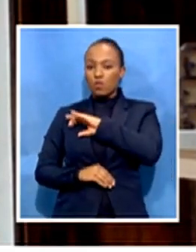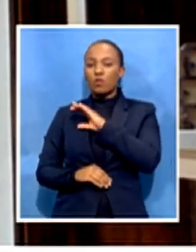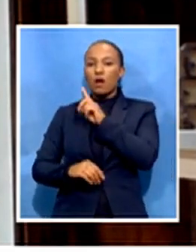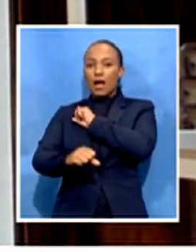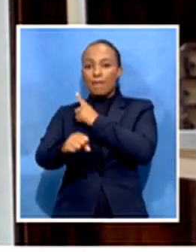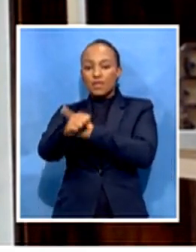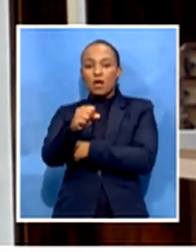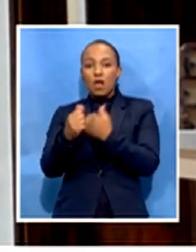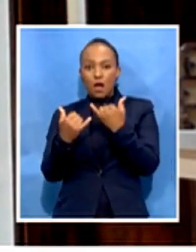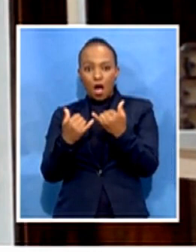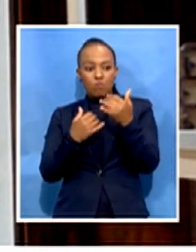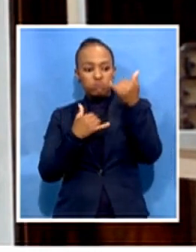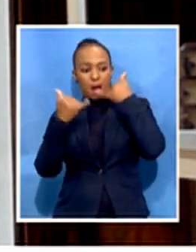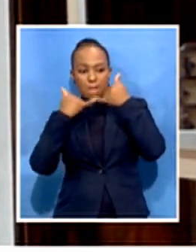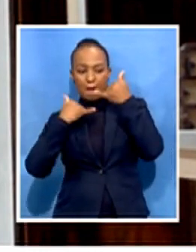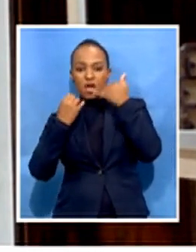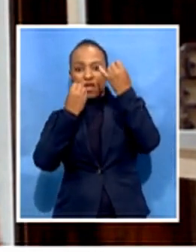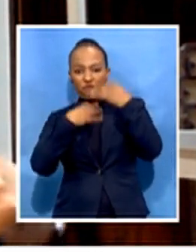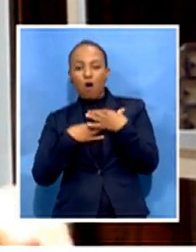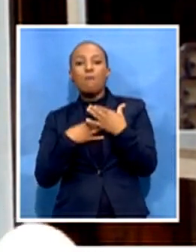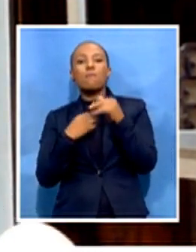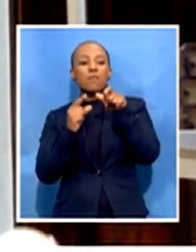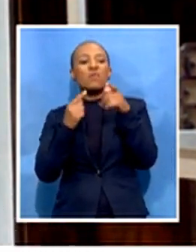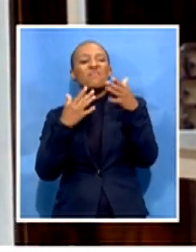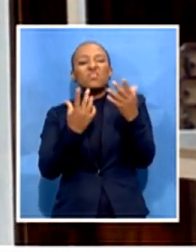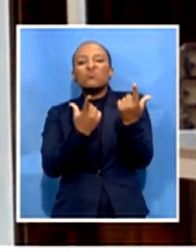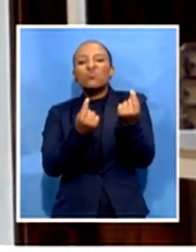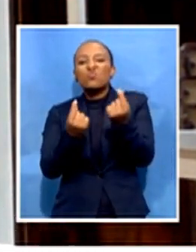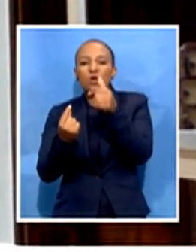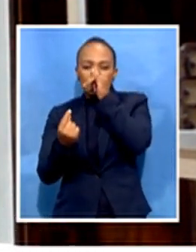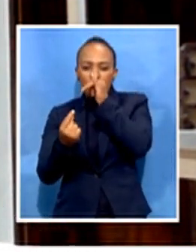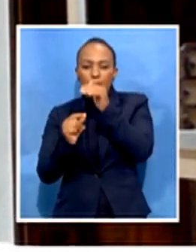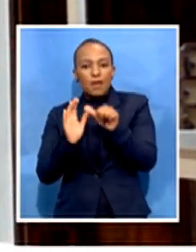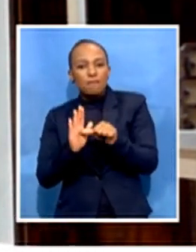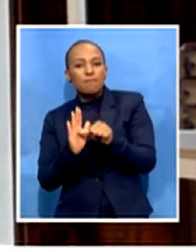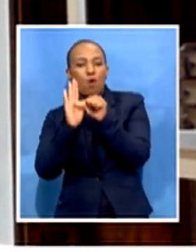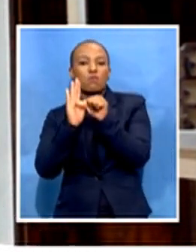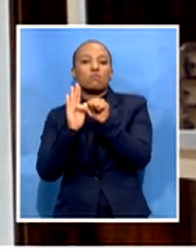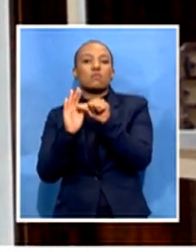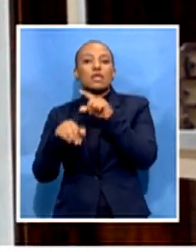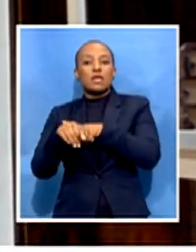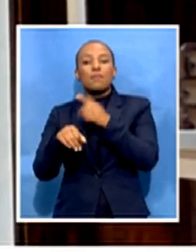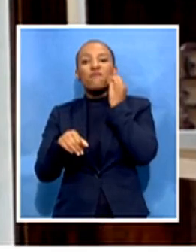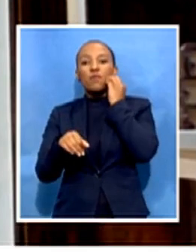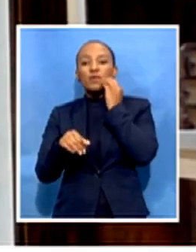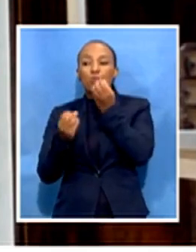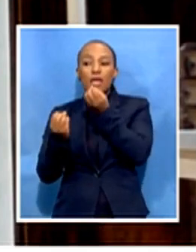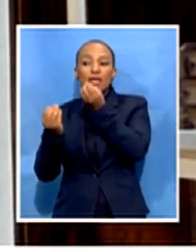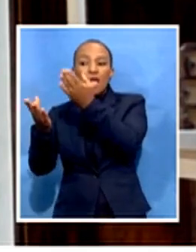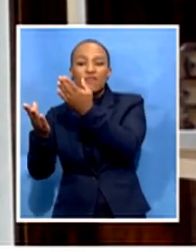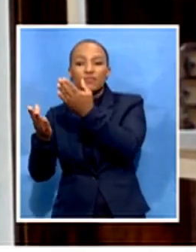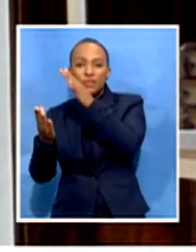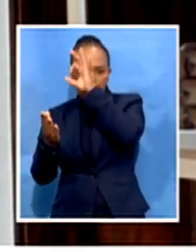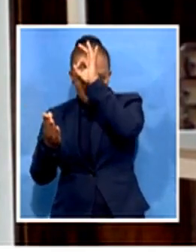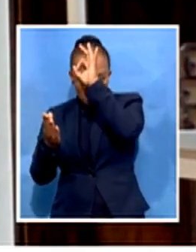the most important part of tip-offs is when the information goes to the law enforcement agencies, they need to